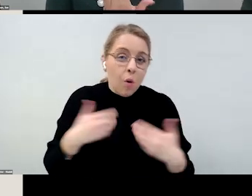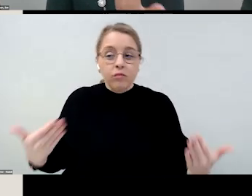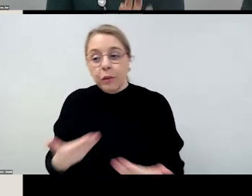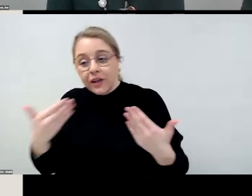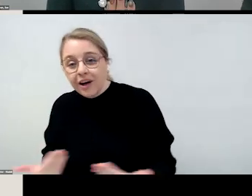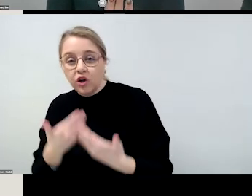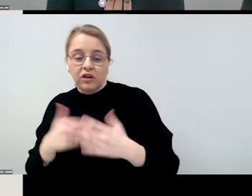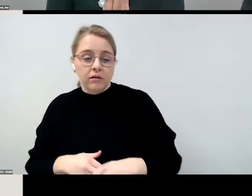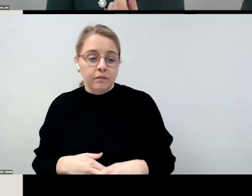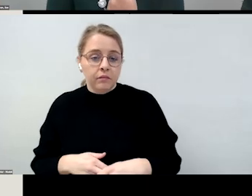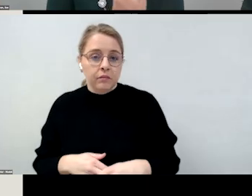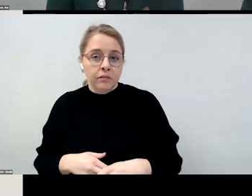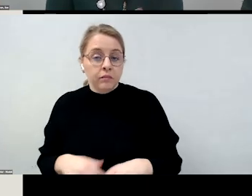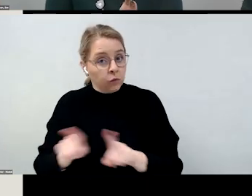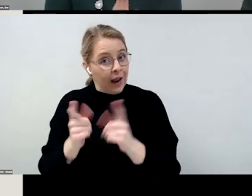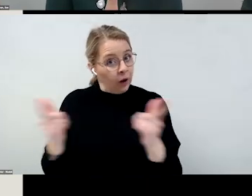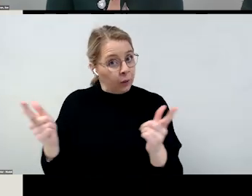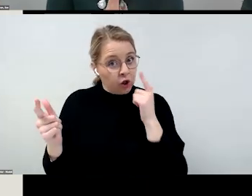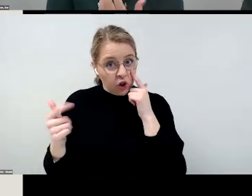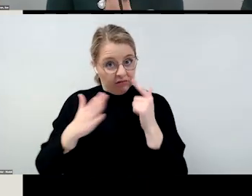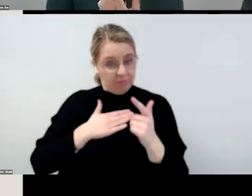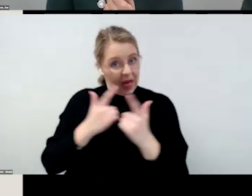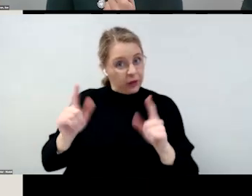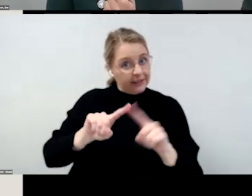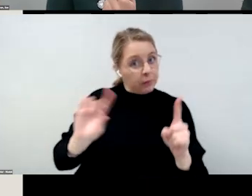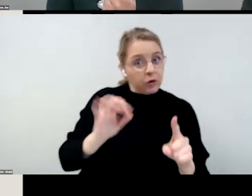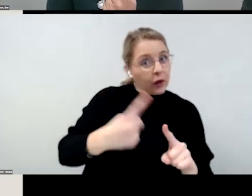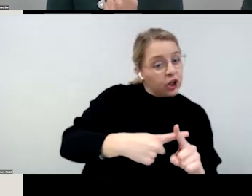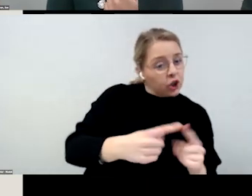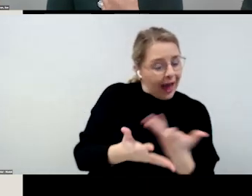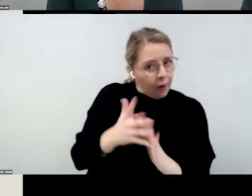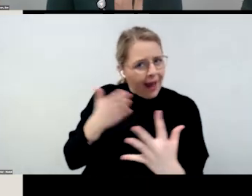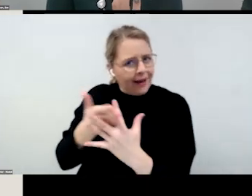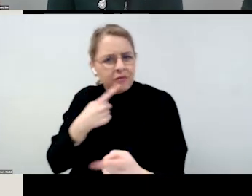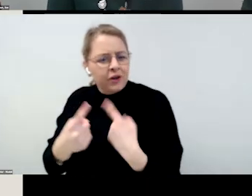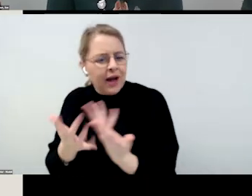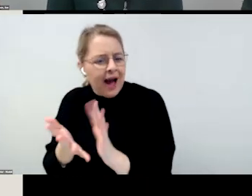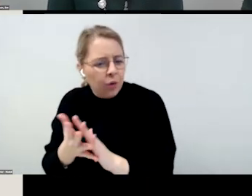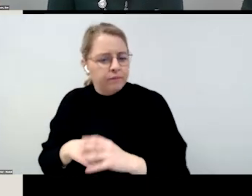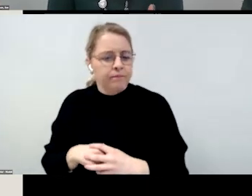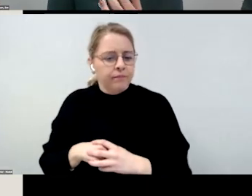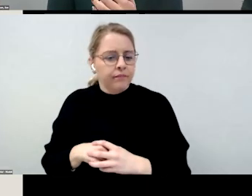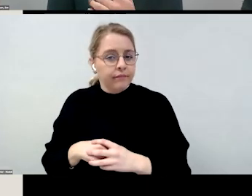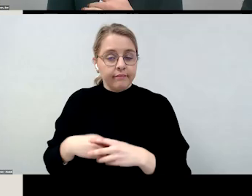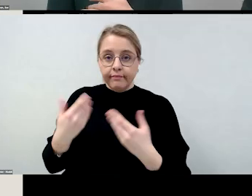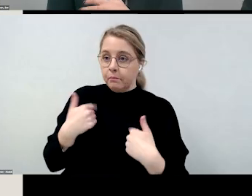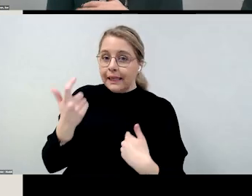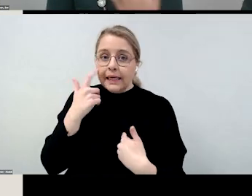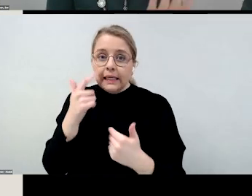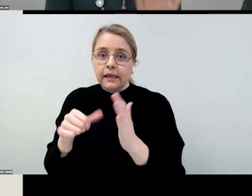you find information that's in your language? Socioeconomic status can influence access, as can religion and culture can influence